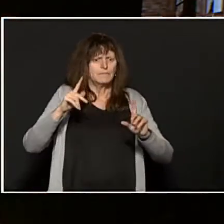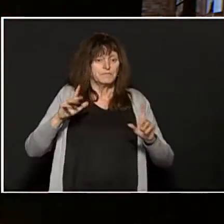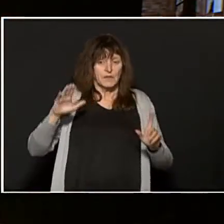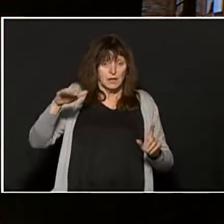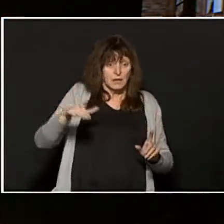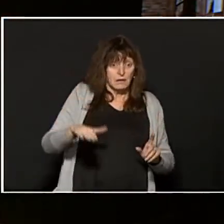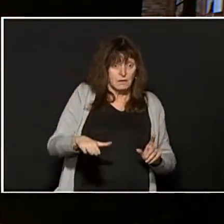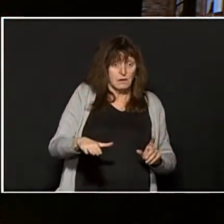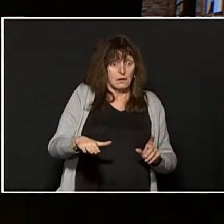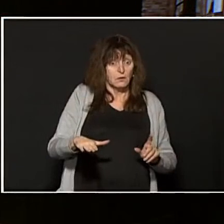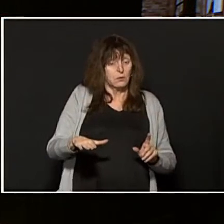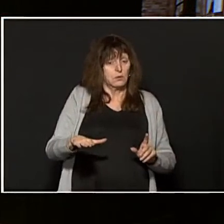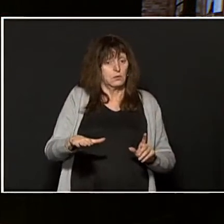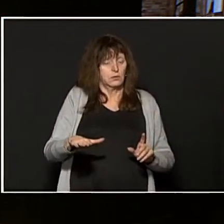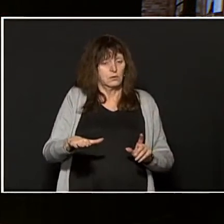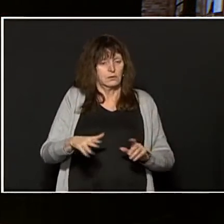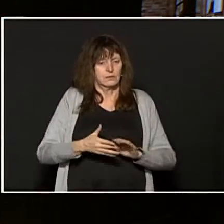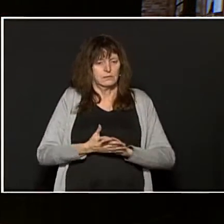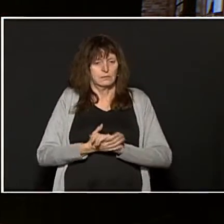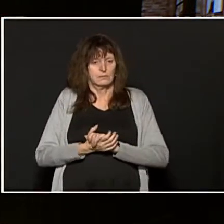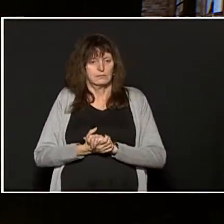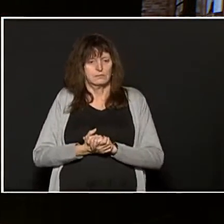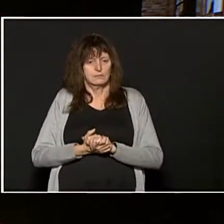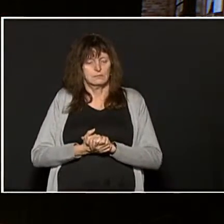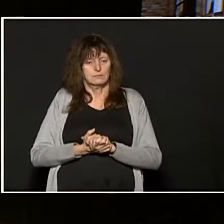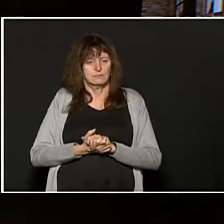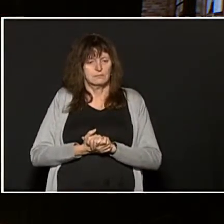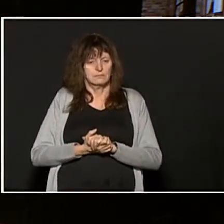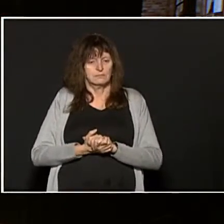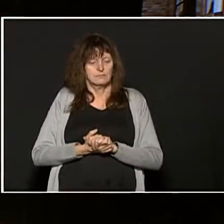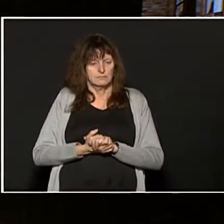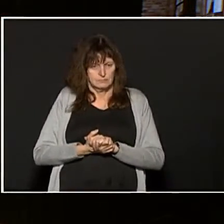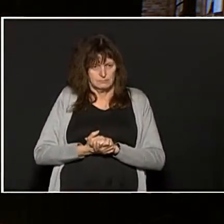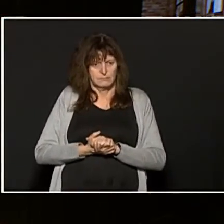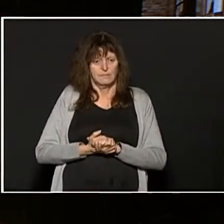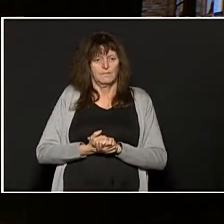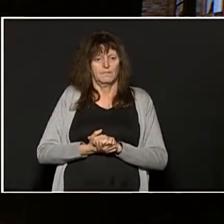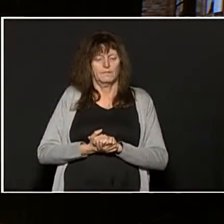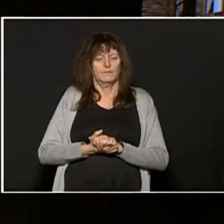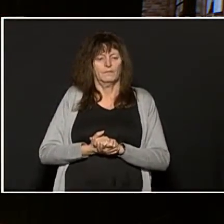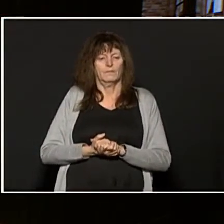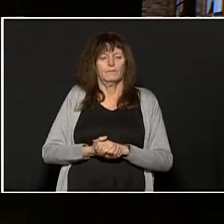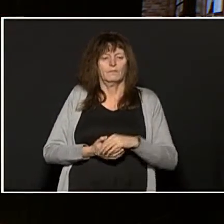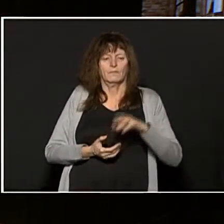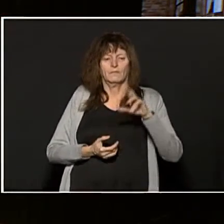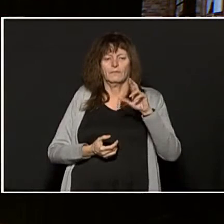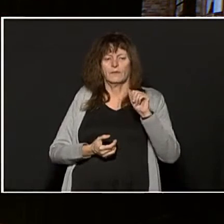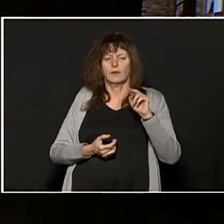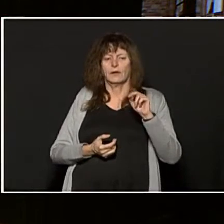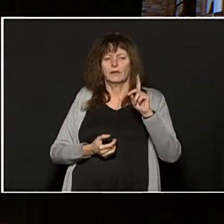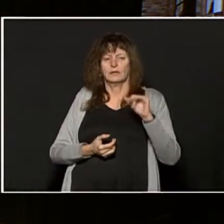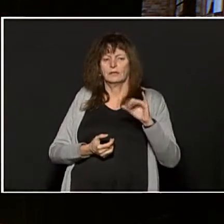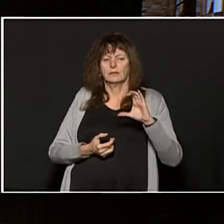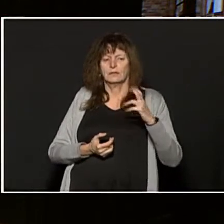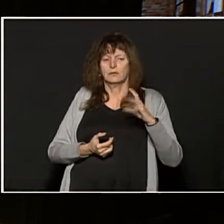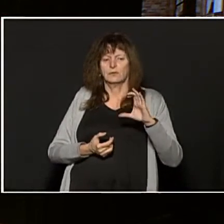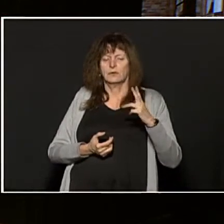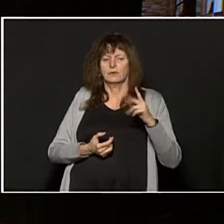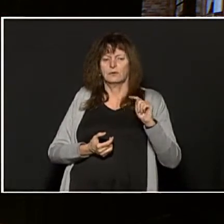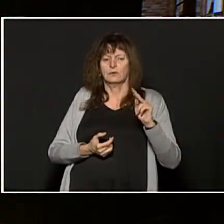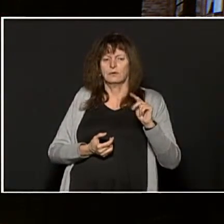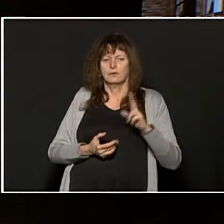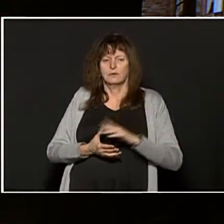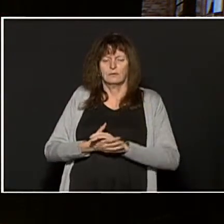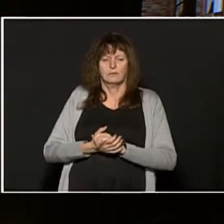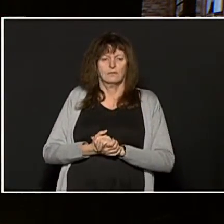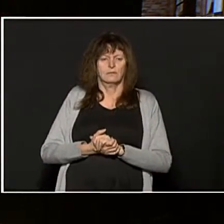question. The last question comes from Randy Rath from CHCH TV. Randy, please go ahead. Yeah, hi,